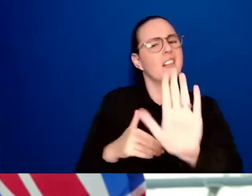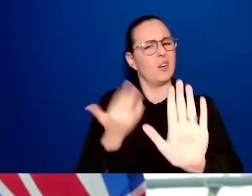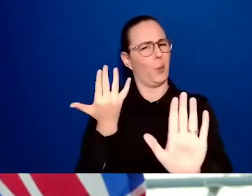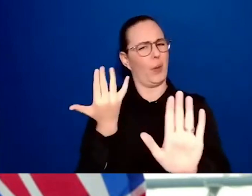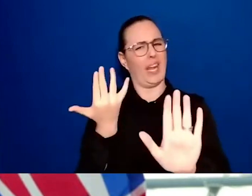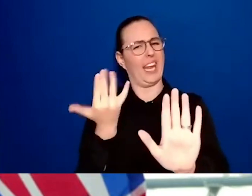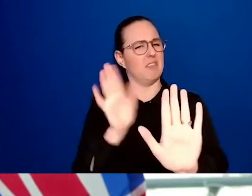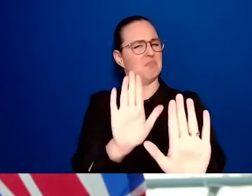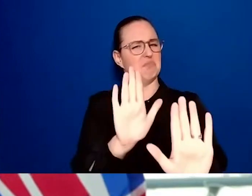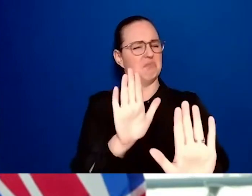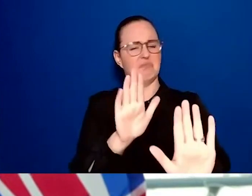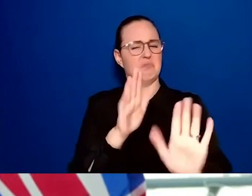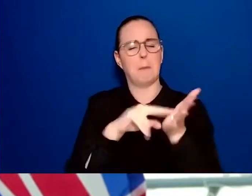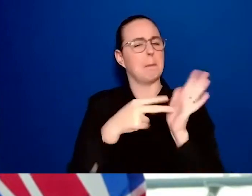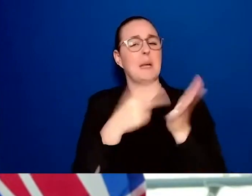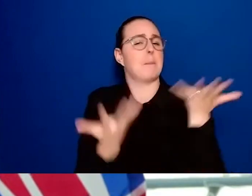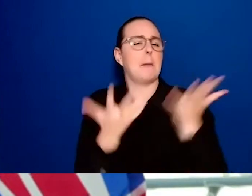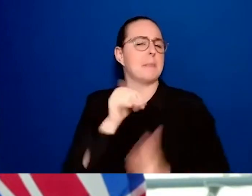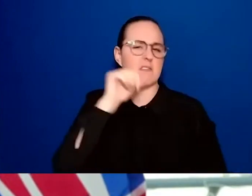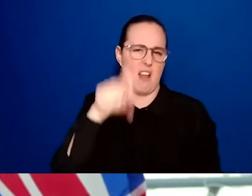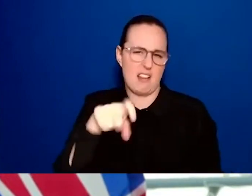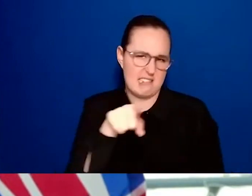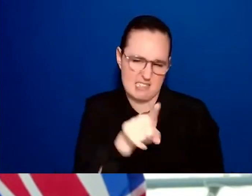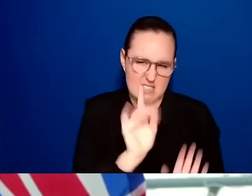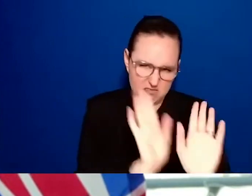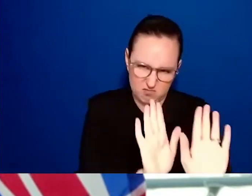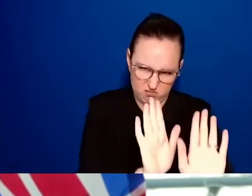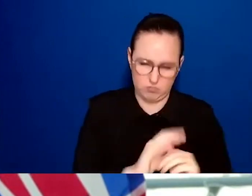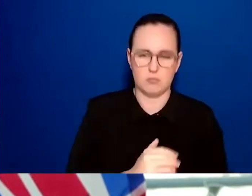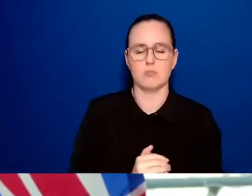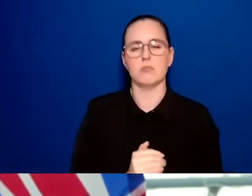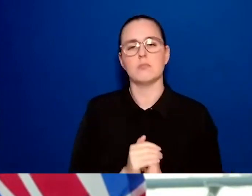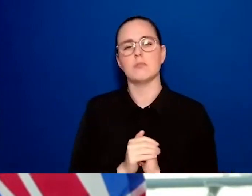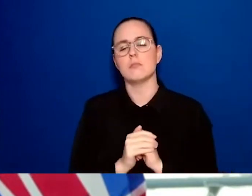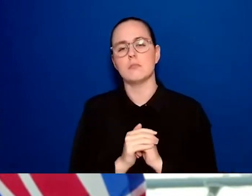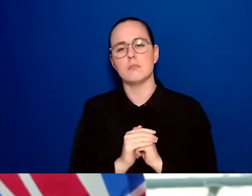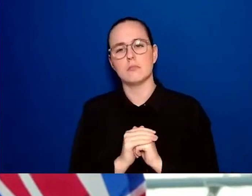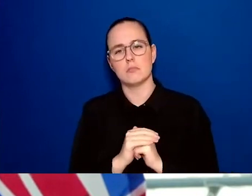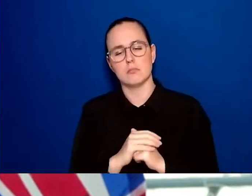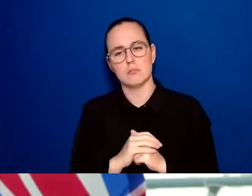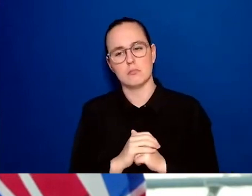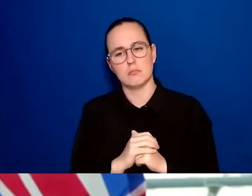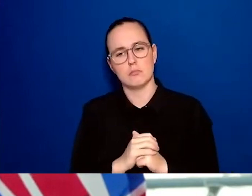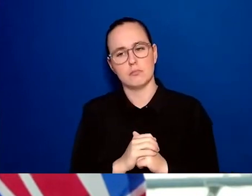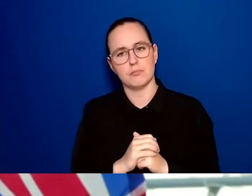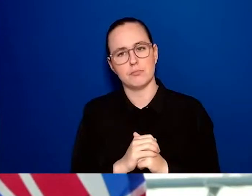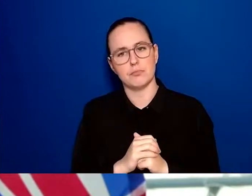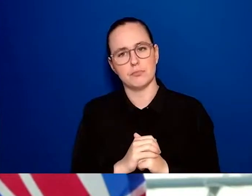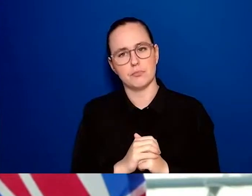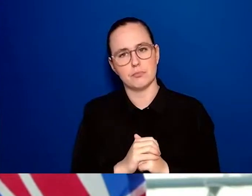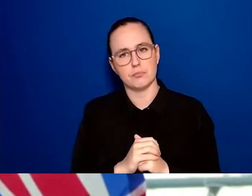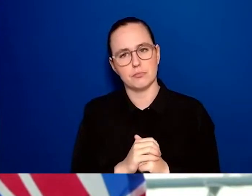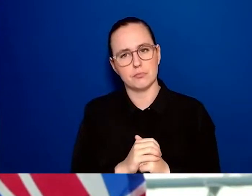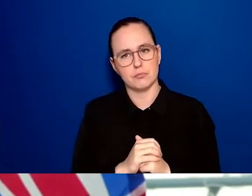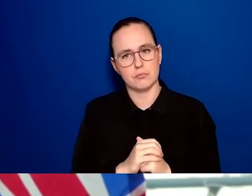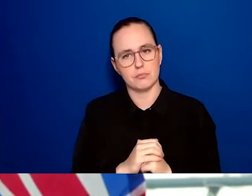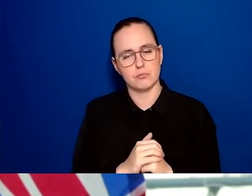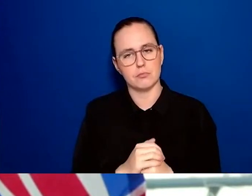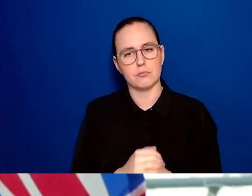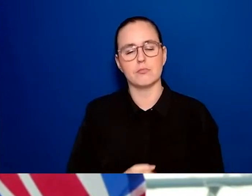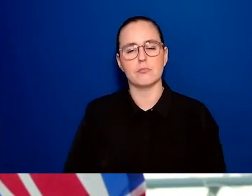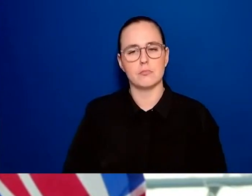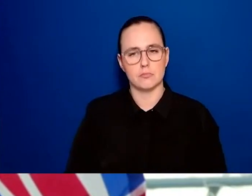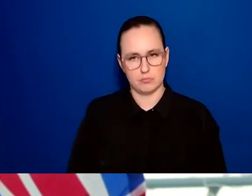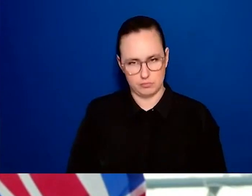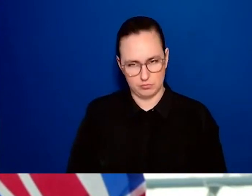severely immunocompromised. But rest assured, we are looking at that information and we'll be getting in touch with people soon.